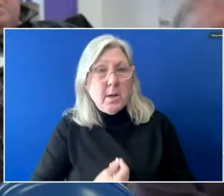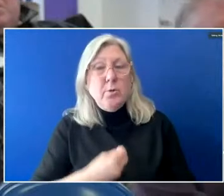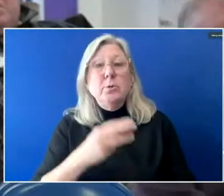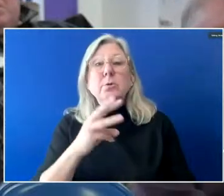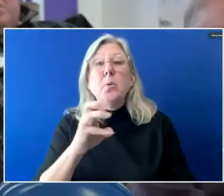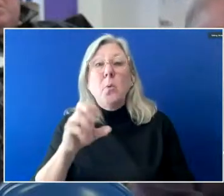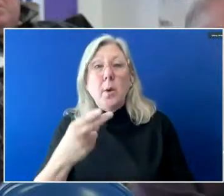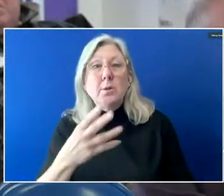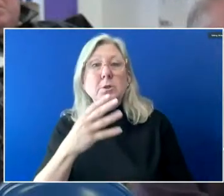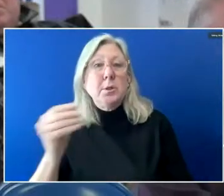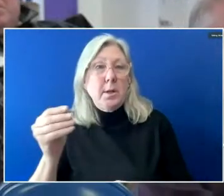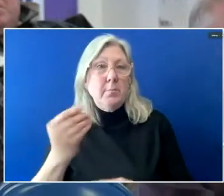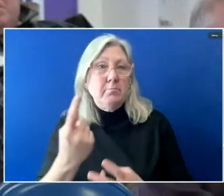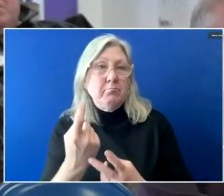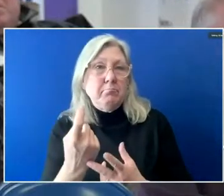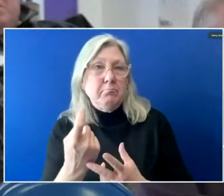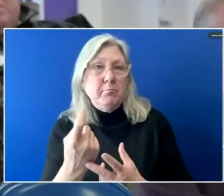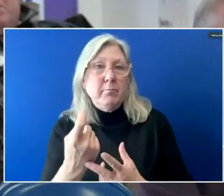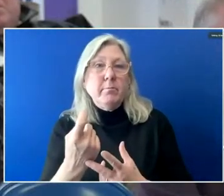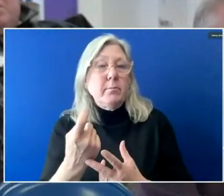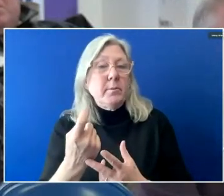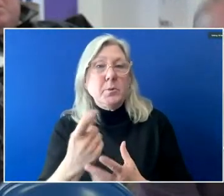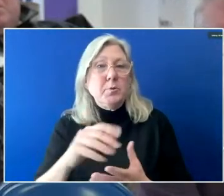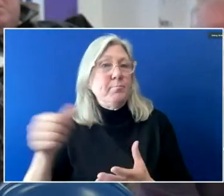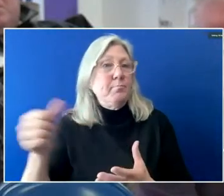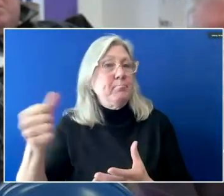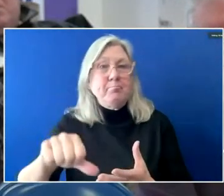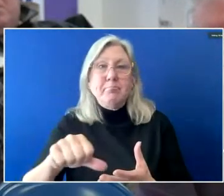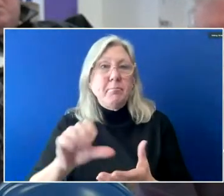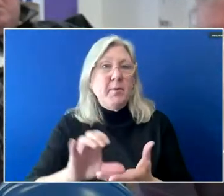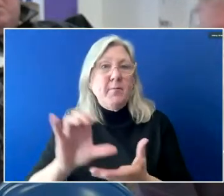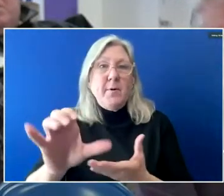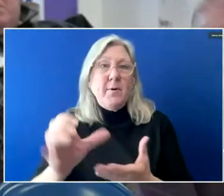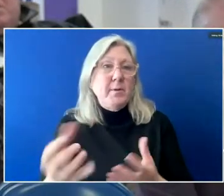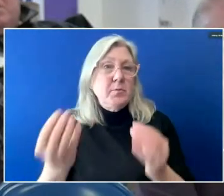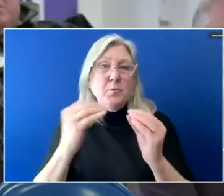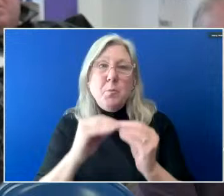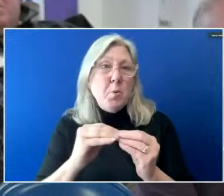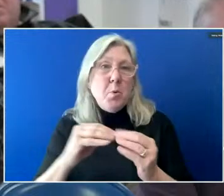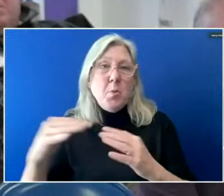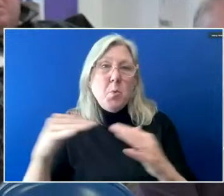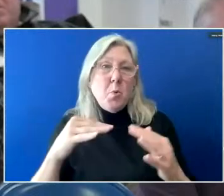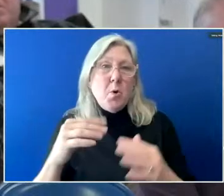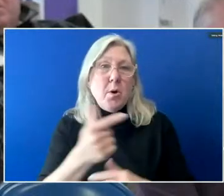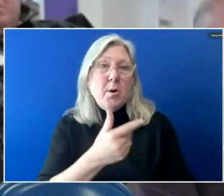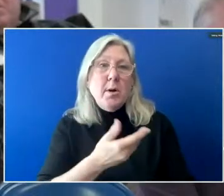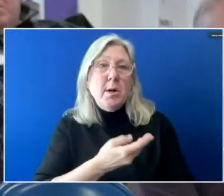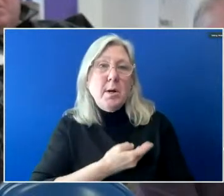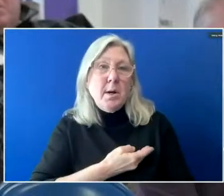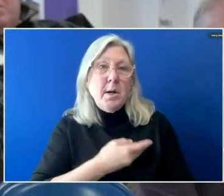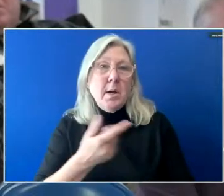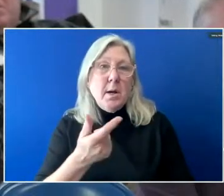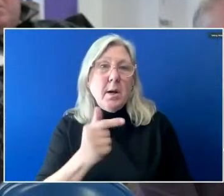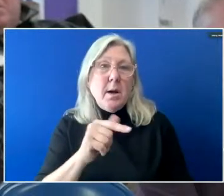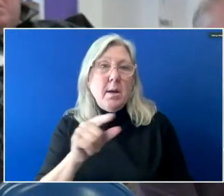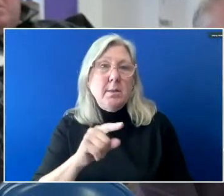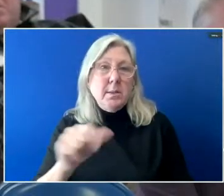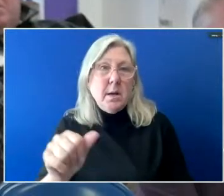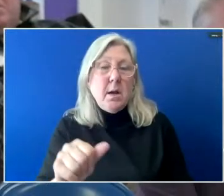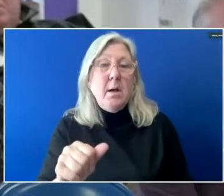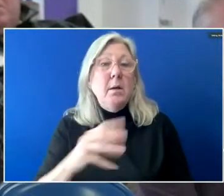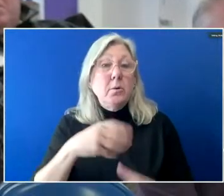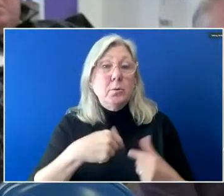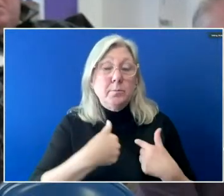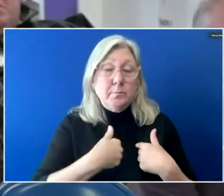in Gaza this is submitted by myself George Carville Martha gosage Alex fiser Sheila